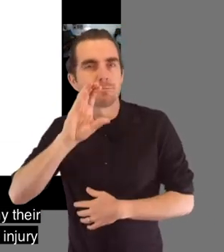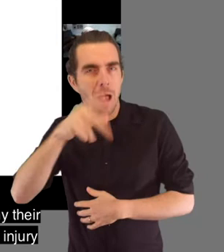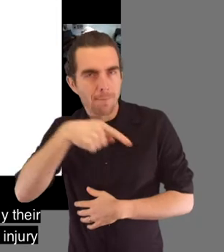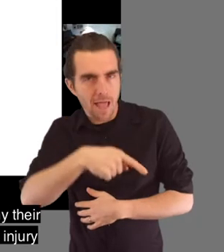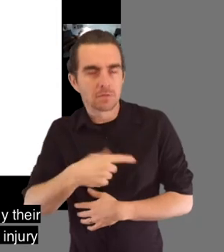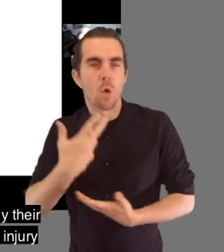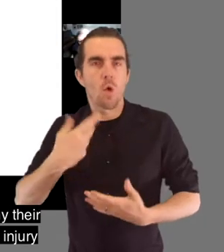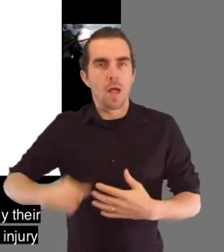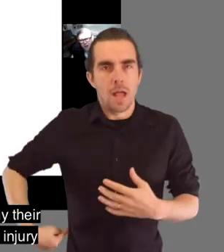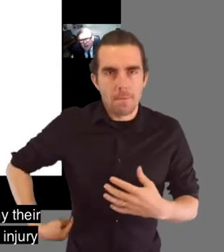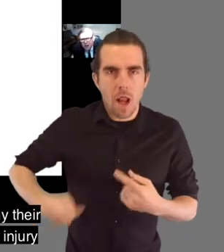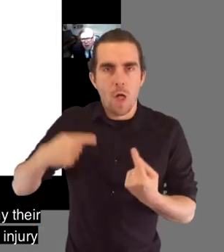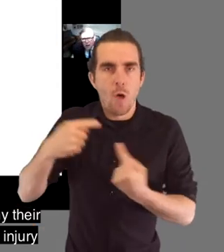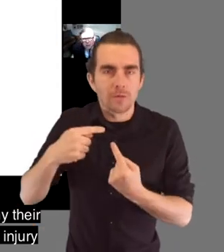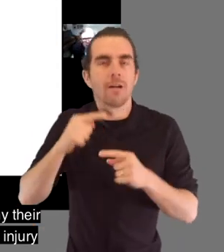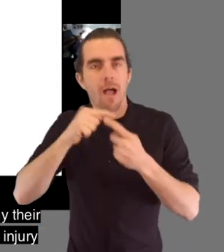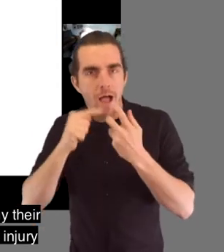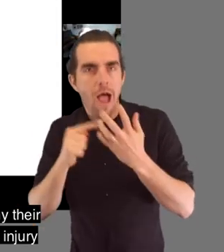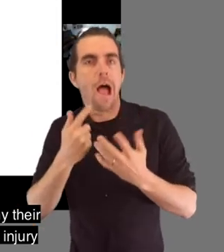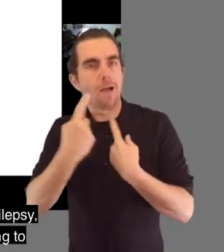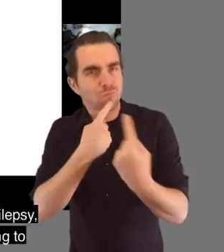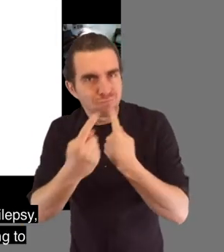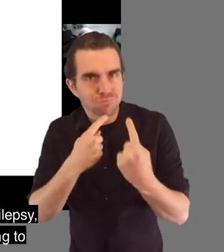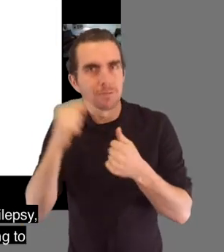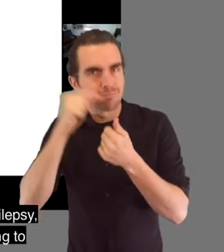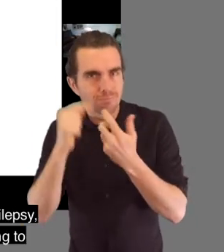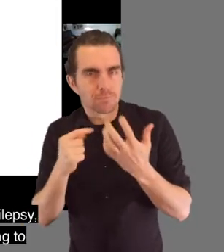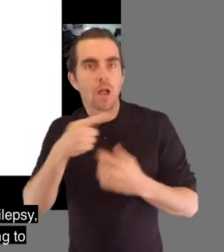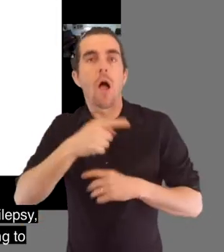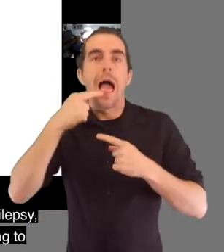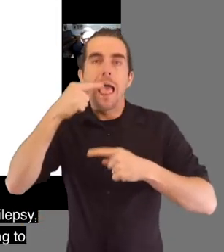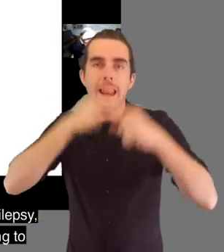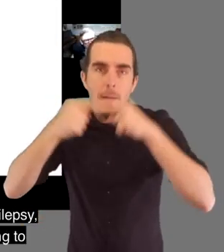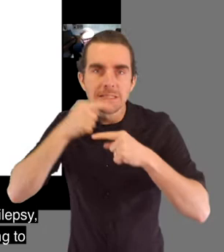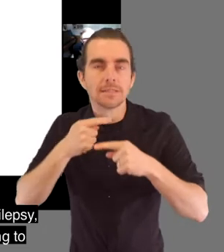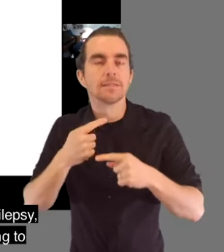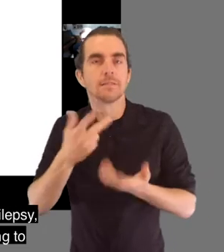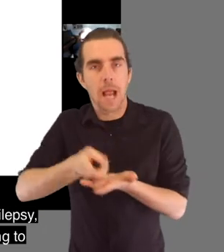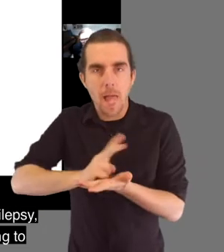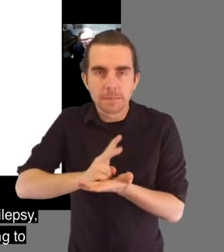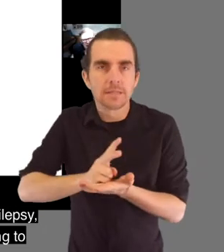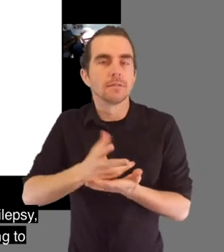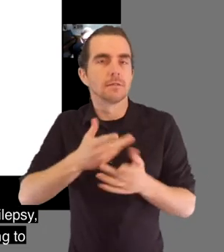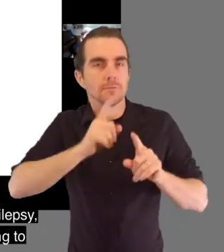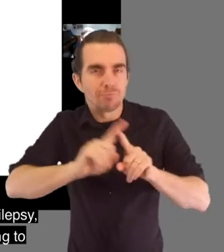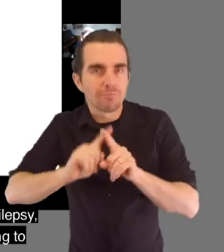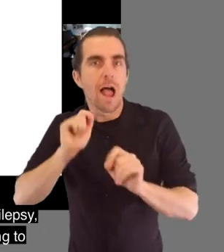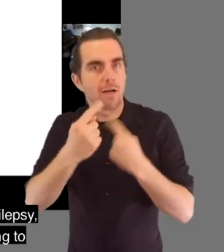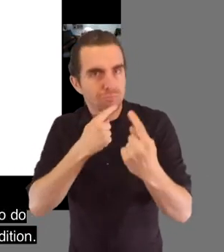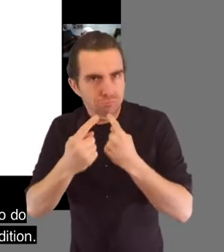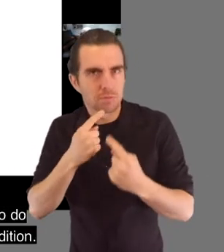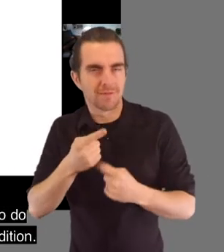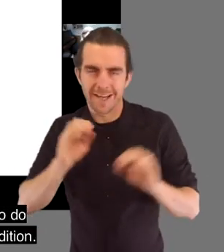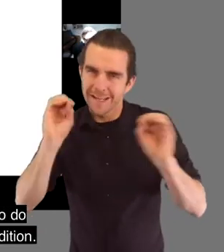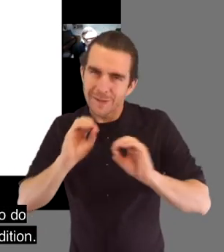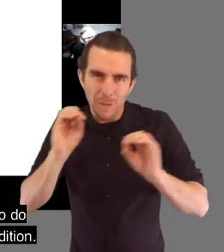cerebral palsy or spinal injury or one of the other conditions, epilepsy, that they have, and that this is nothing to